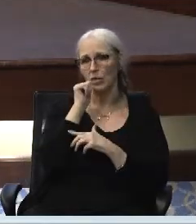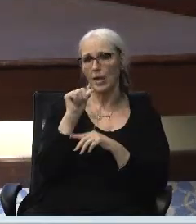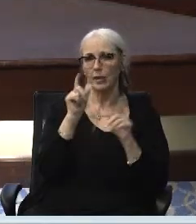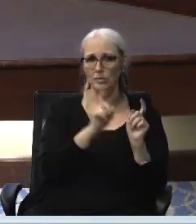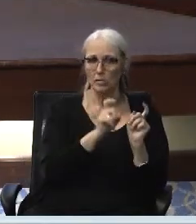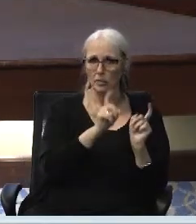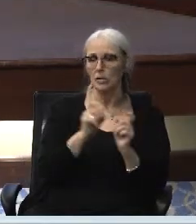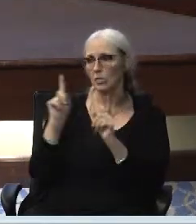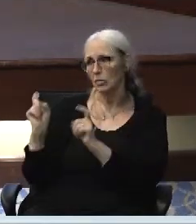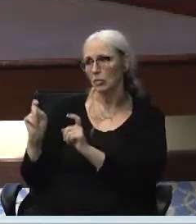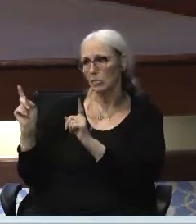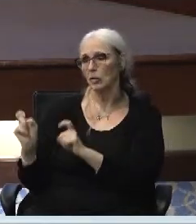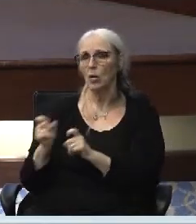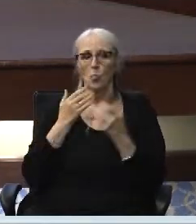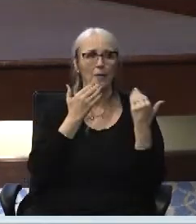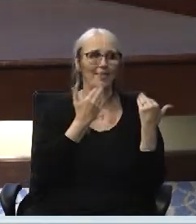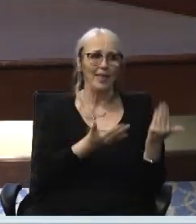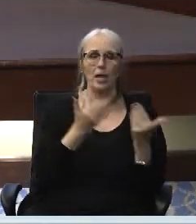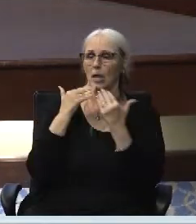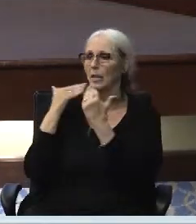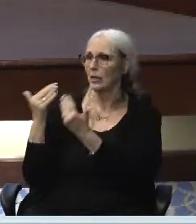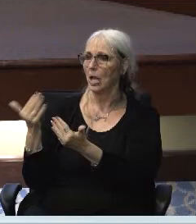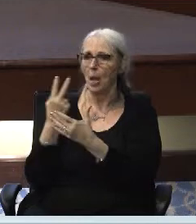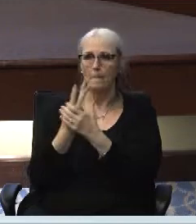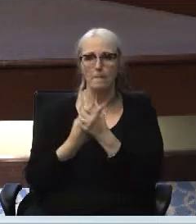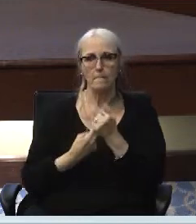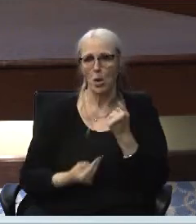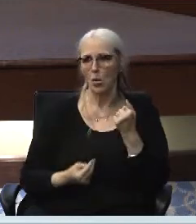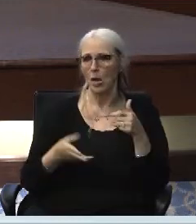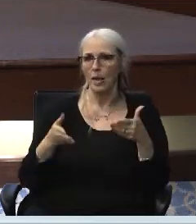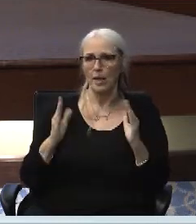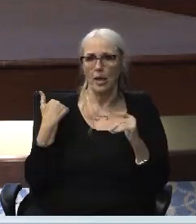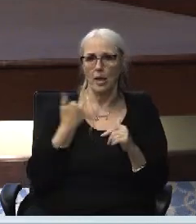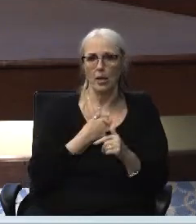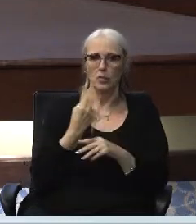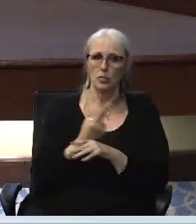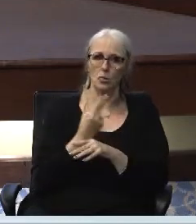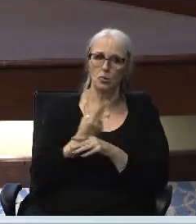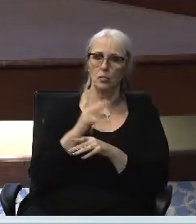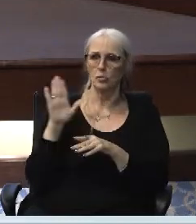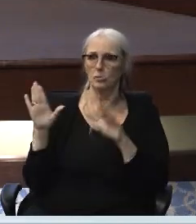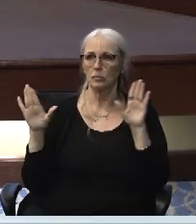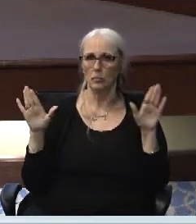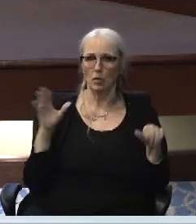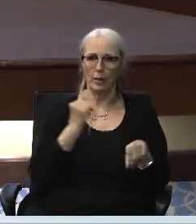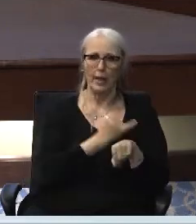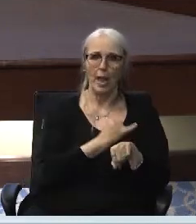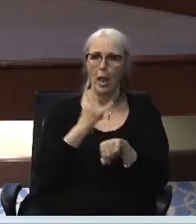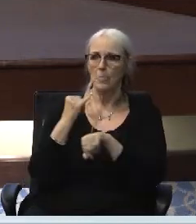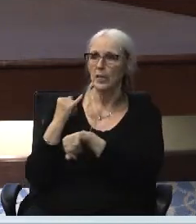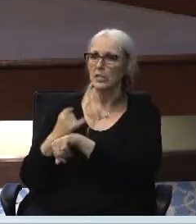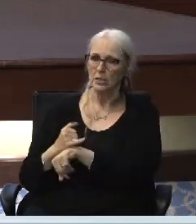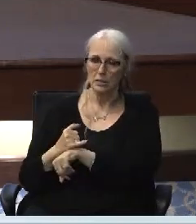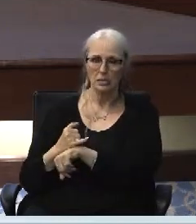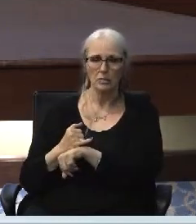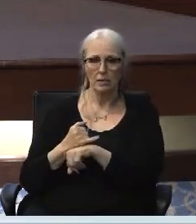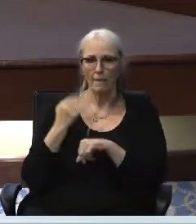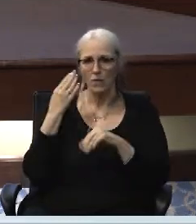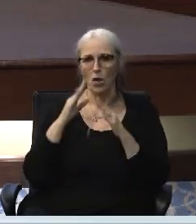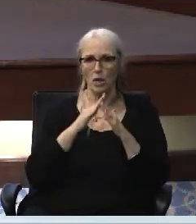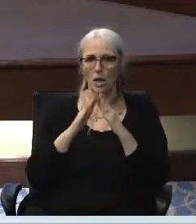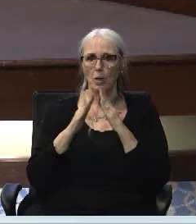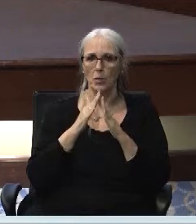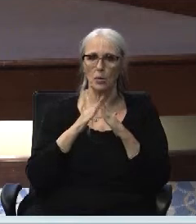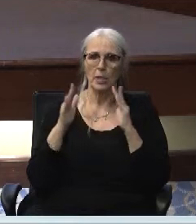both the school district and the McLennan County College for allowing us to use their space and their campuses for these community testings.